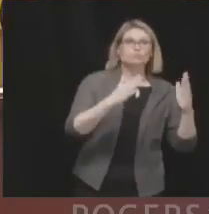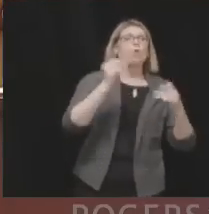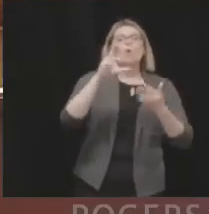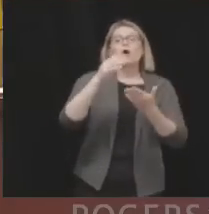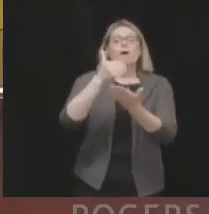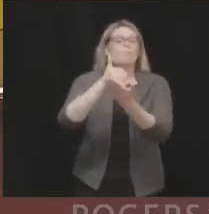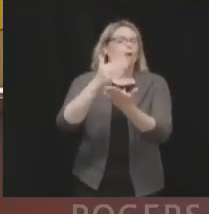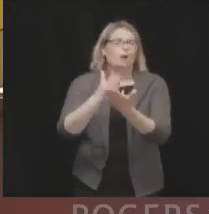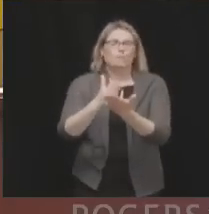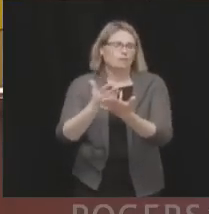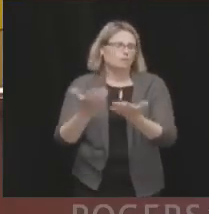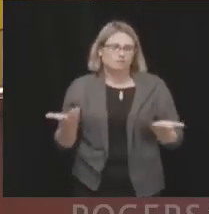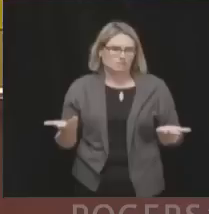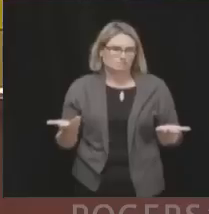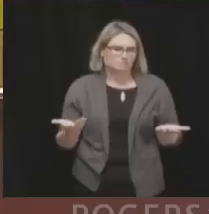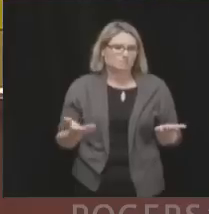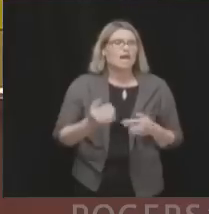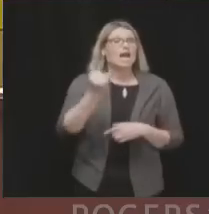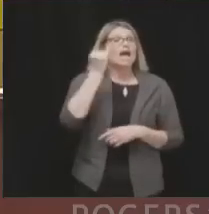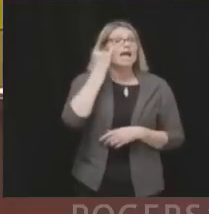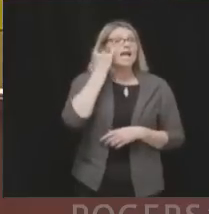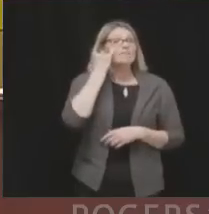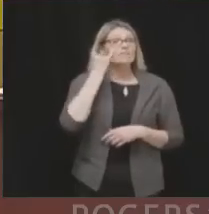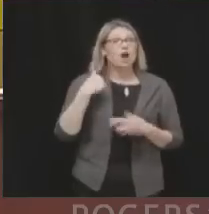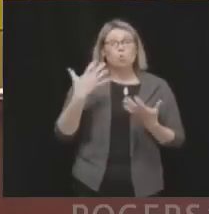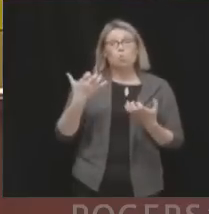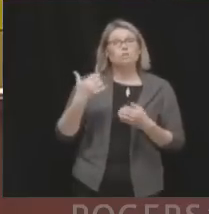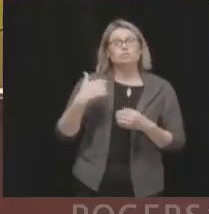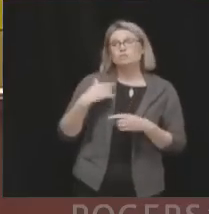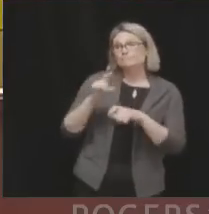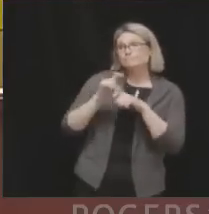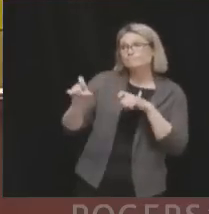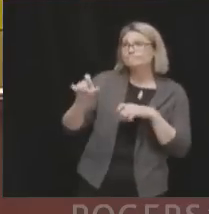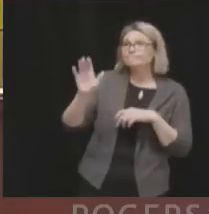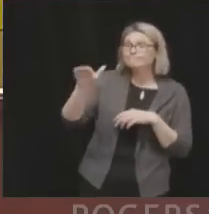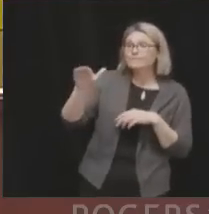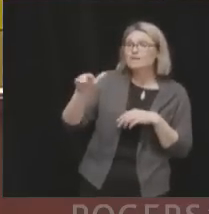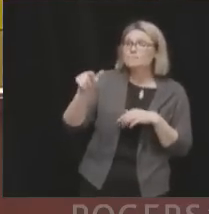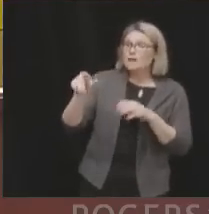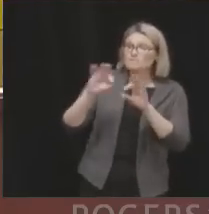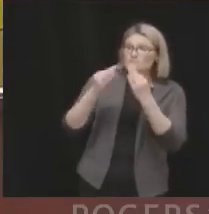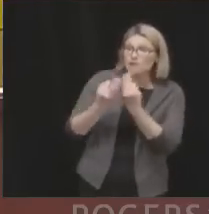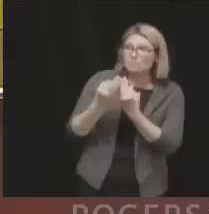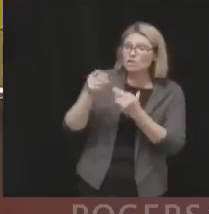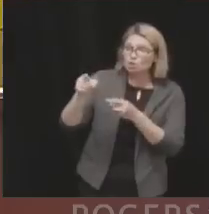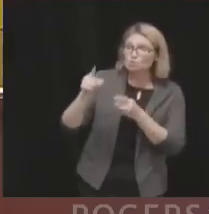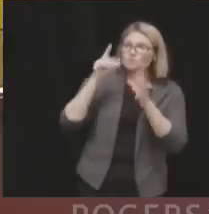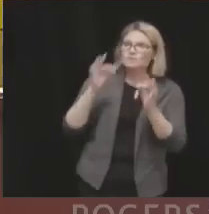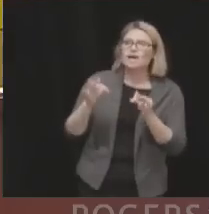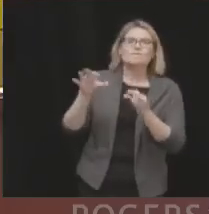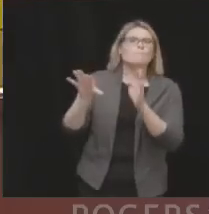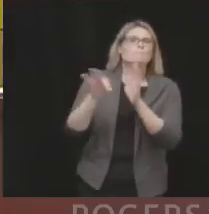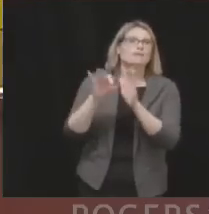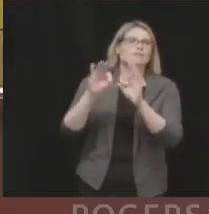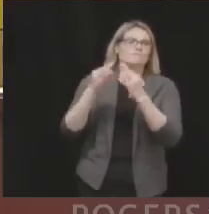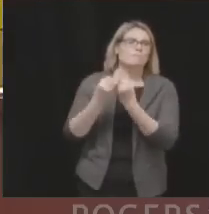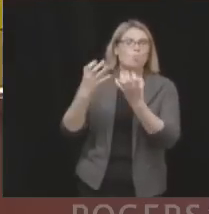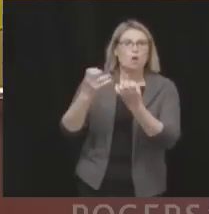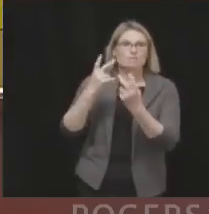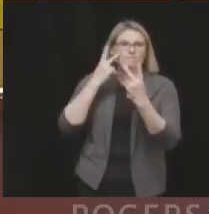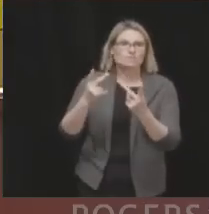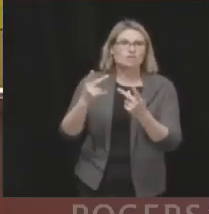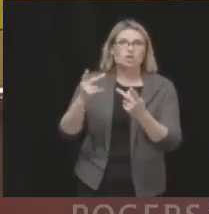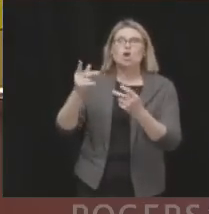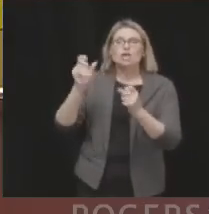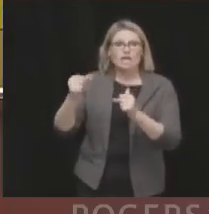you have each chosen each other as confirmation, that's the way to keep things as safe as possible, because it's around limiting your